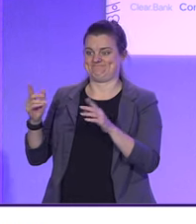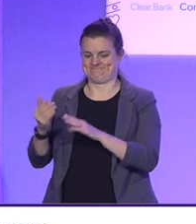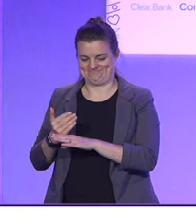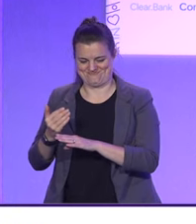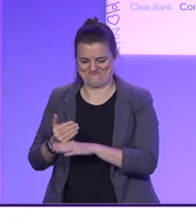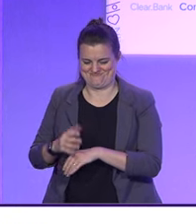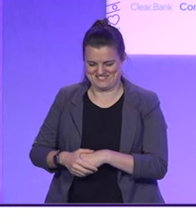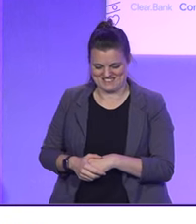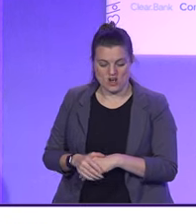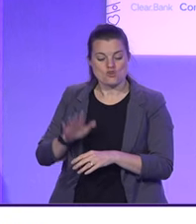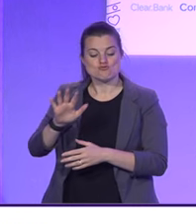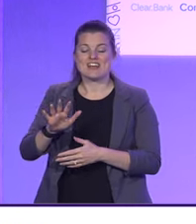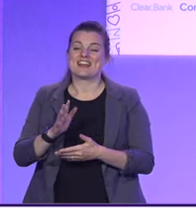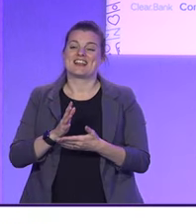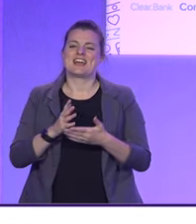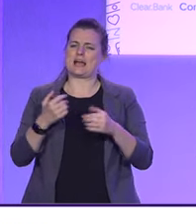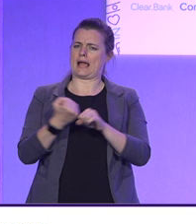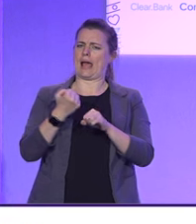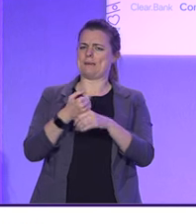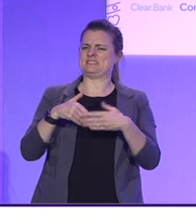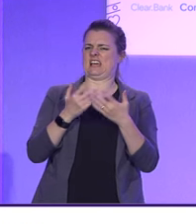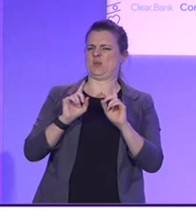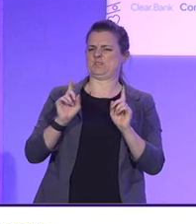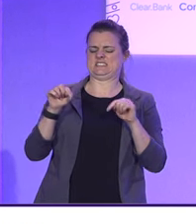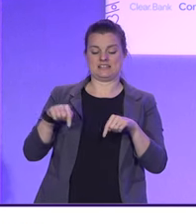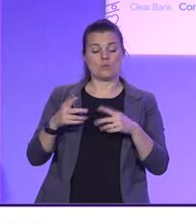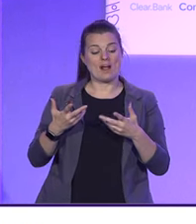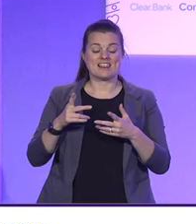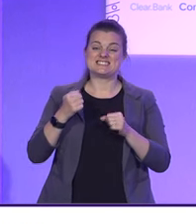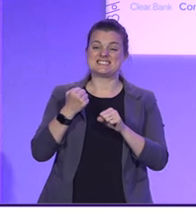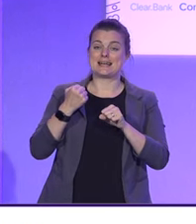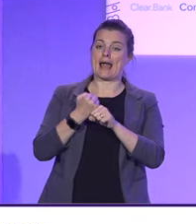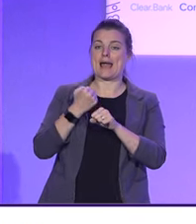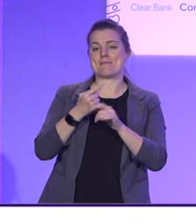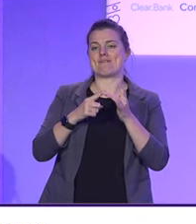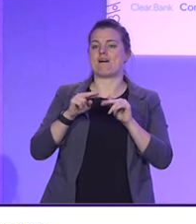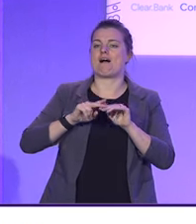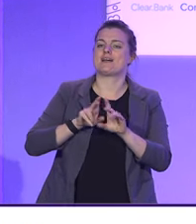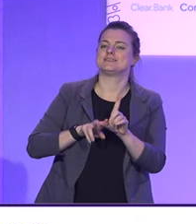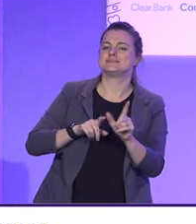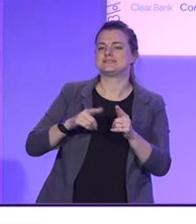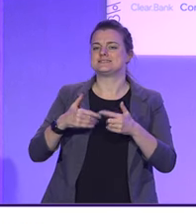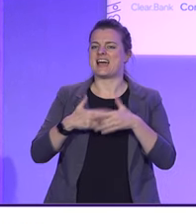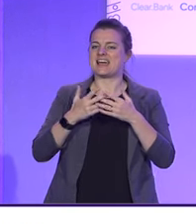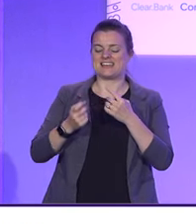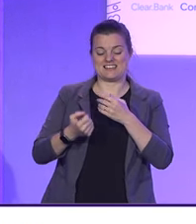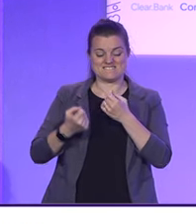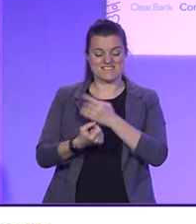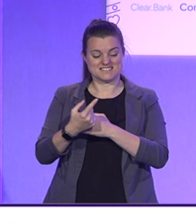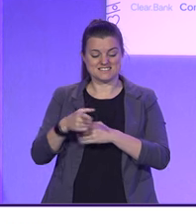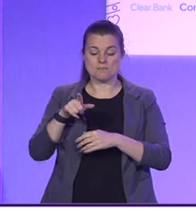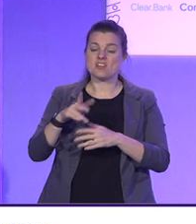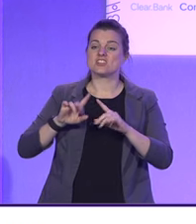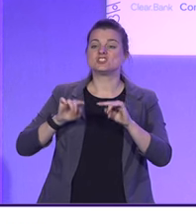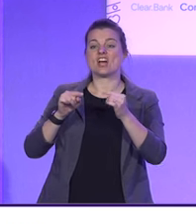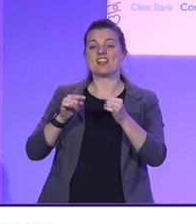So, what is Game Day? Well, it's a gamified learning event that is typically 3 to 4 hours long and challenges